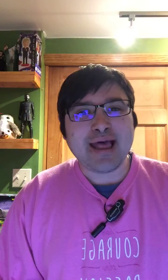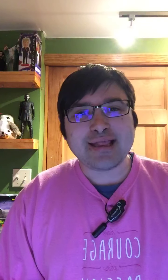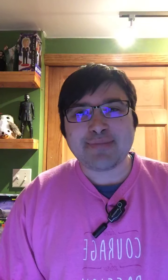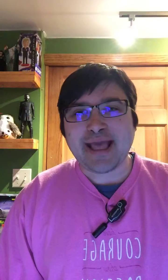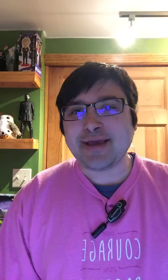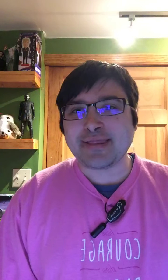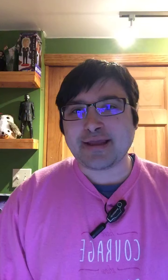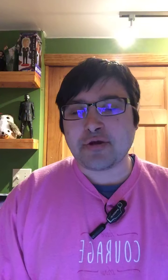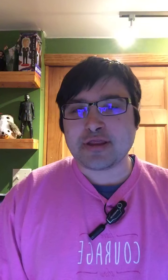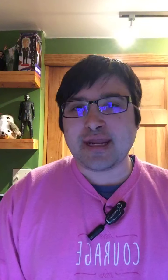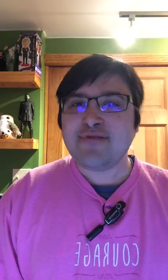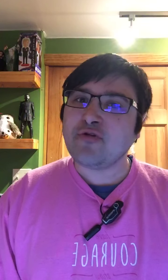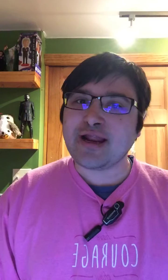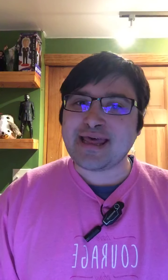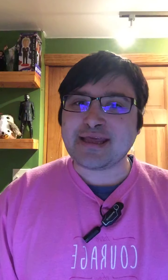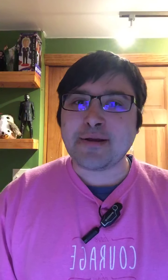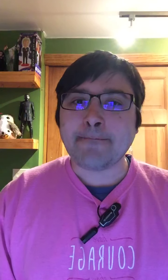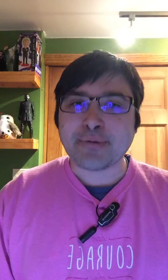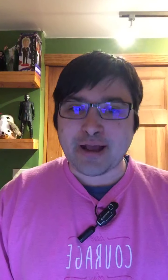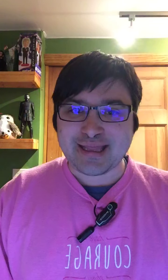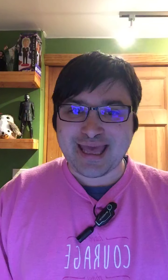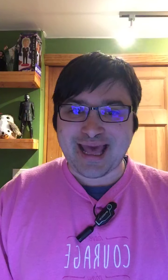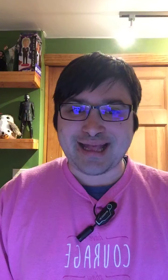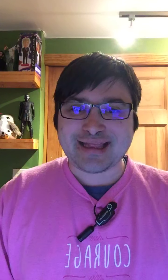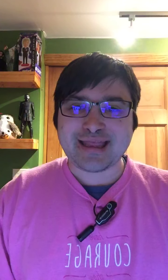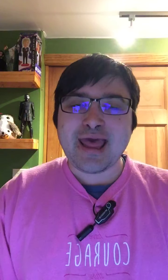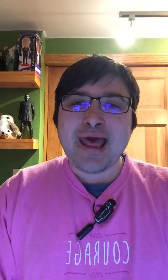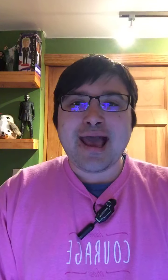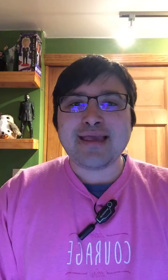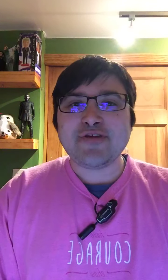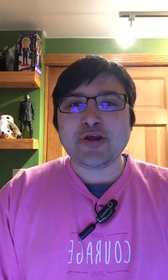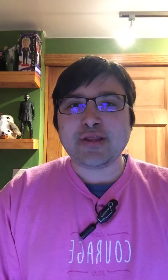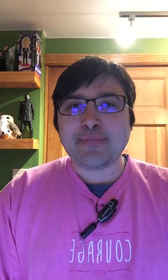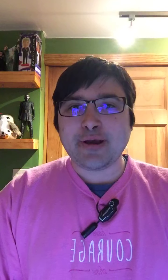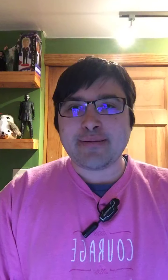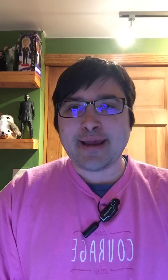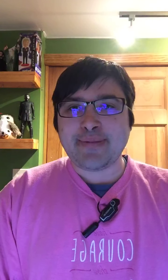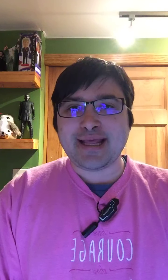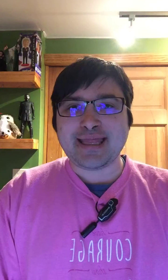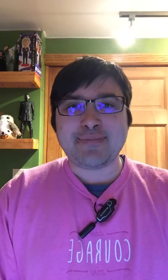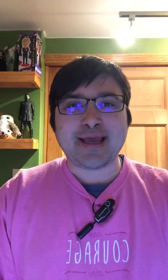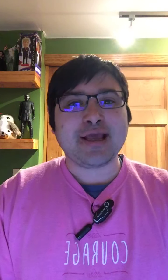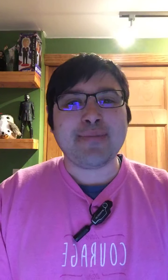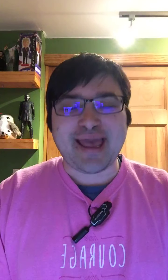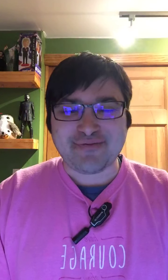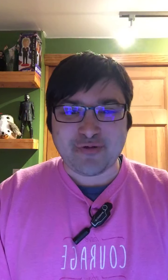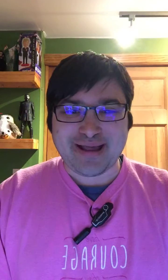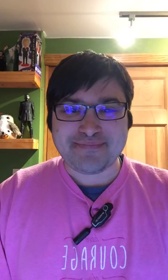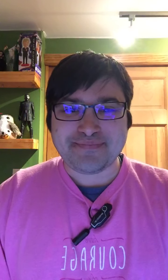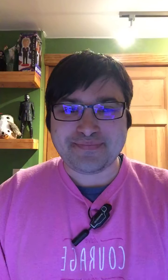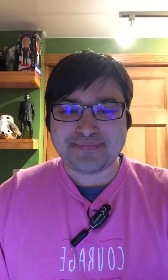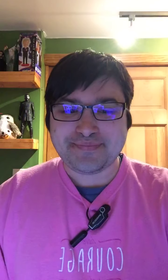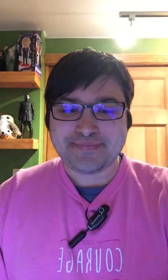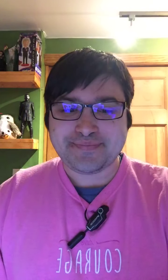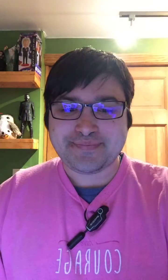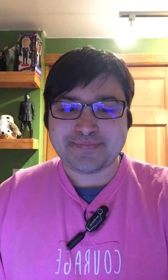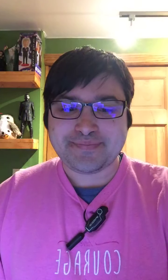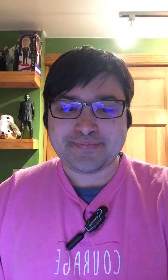morning. I'll see you back here later on today for another broadcast. I'll have a news report coming up in a little bit. Goodbye, everyone.